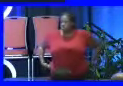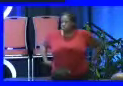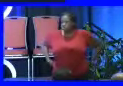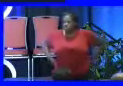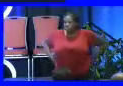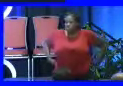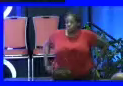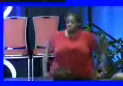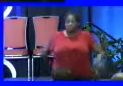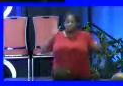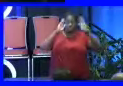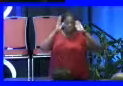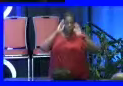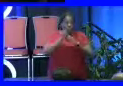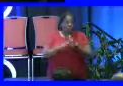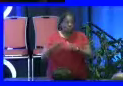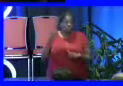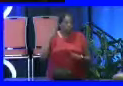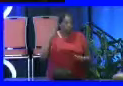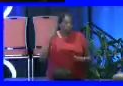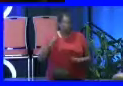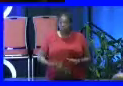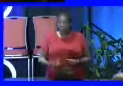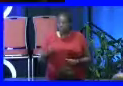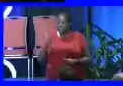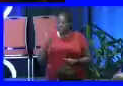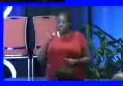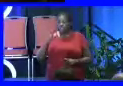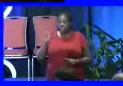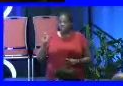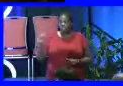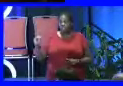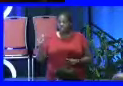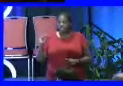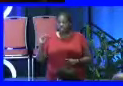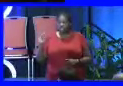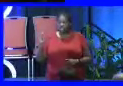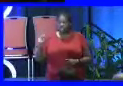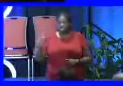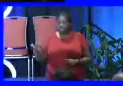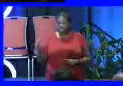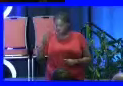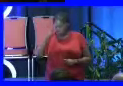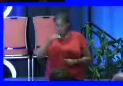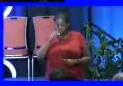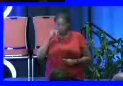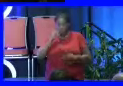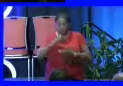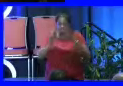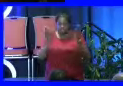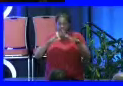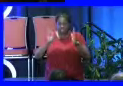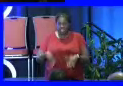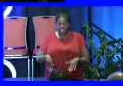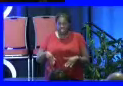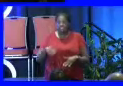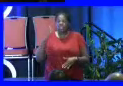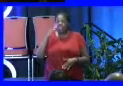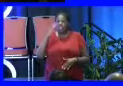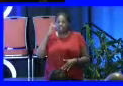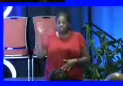Hi, everyone. Sorry, just make sure this works. Glenn Sang, I'm the Policy Advisor for Homelessness and Housing at the California Department of Healthcare Services.